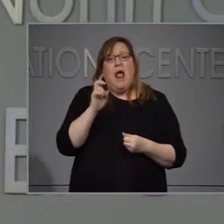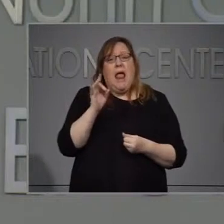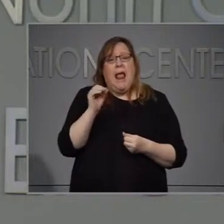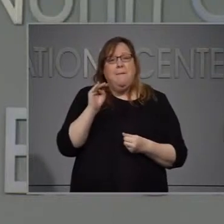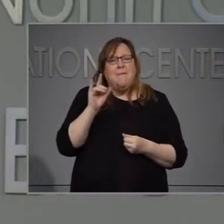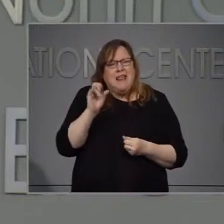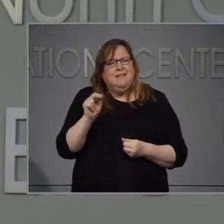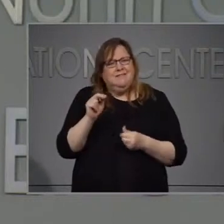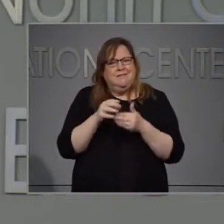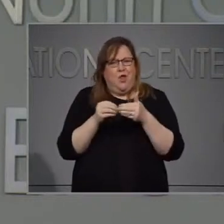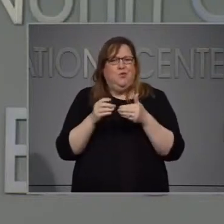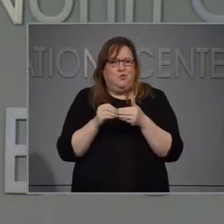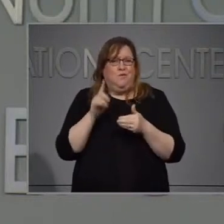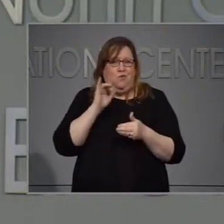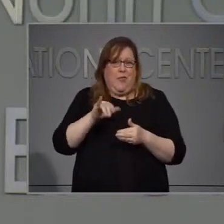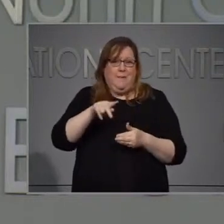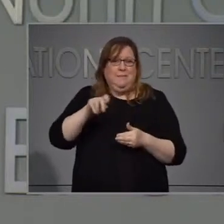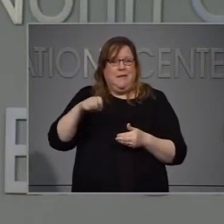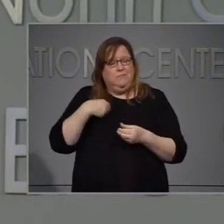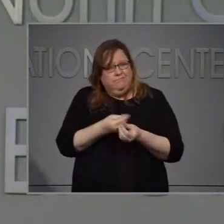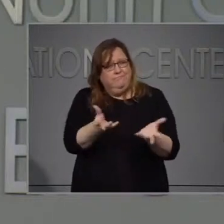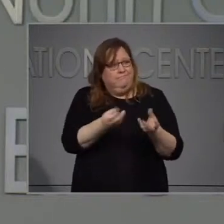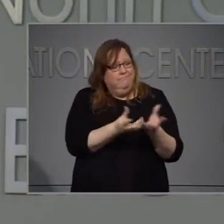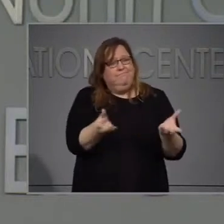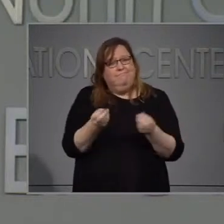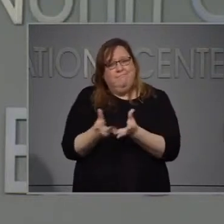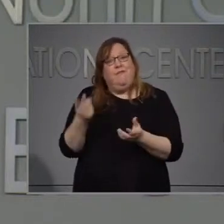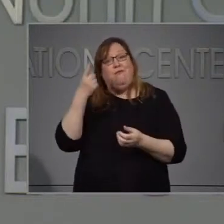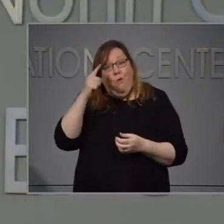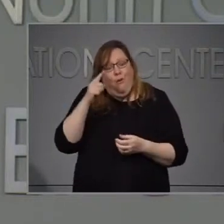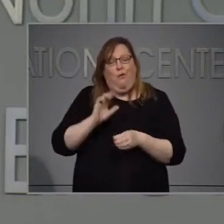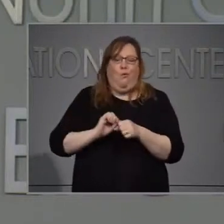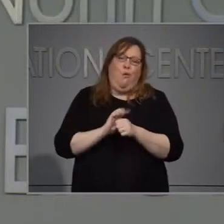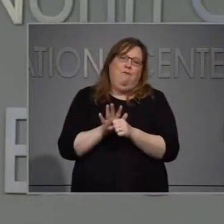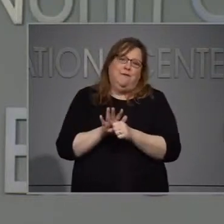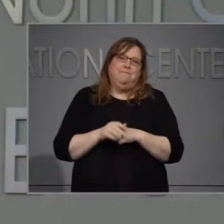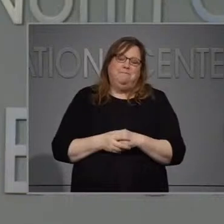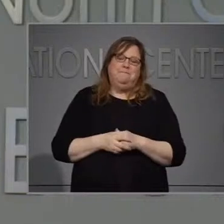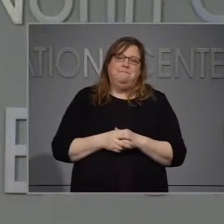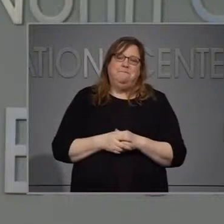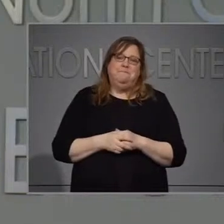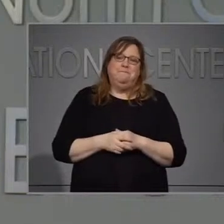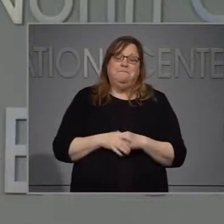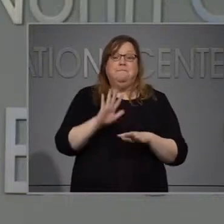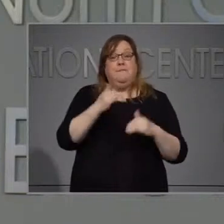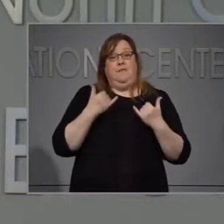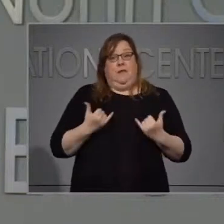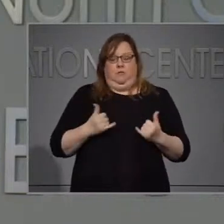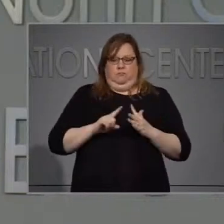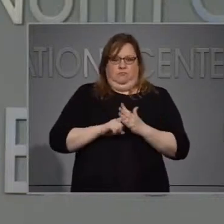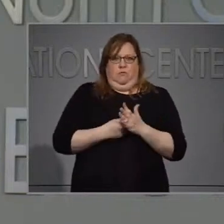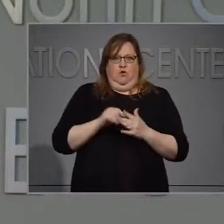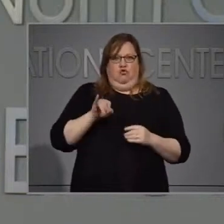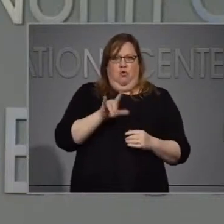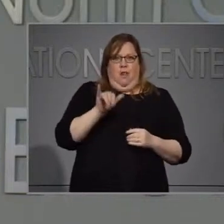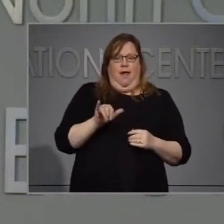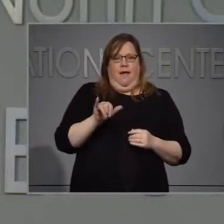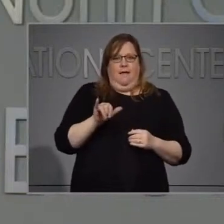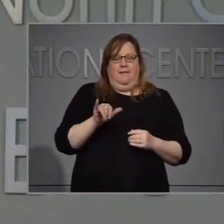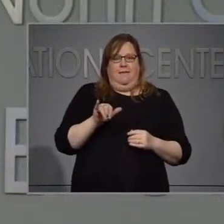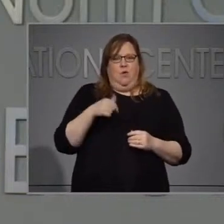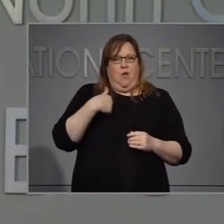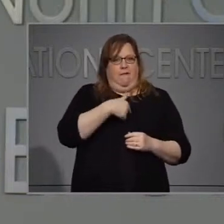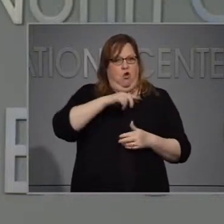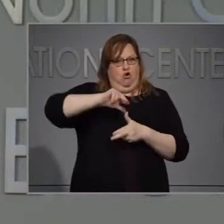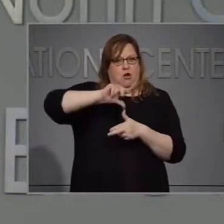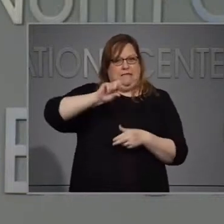pandemic. As we begin July, we are 1 month into the hurricane season with 5 more to go. And it's time to make sure